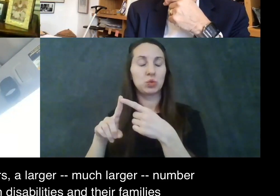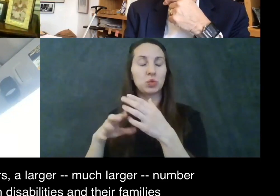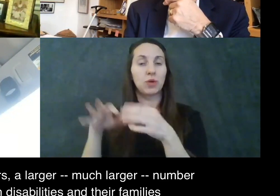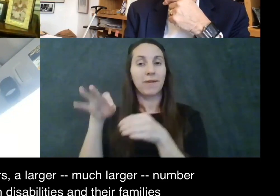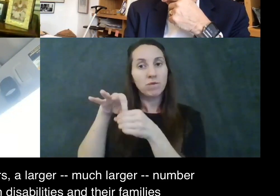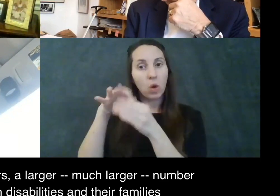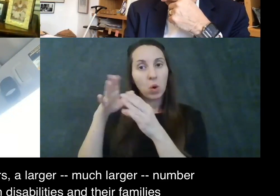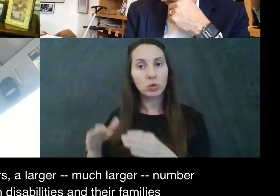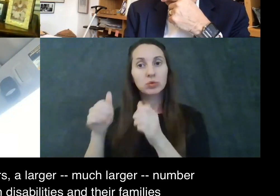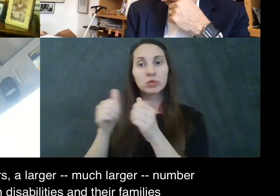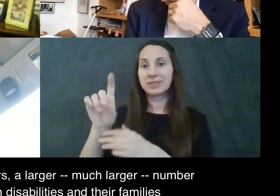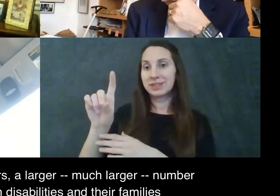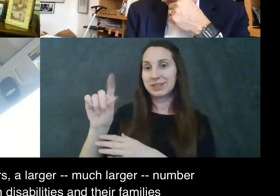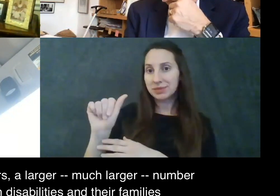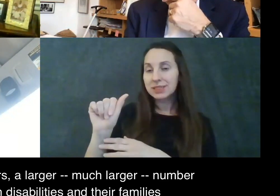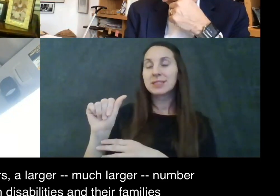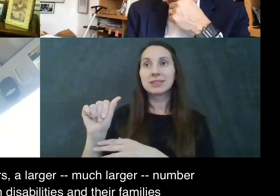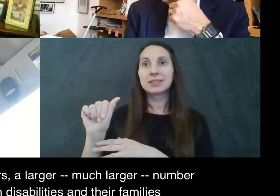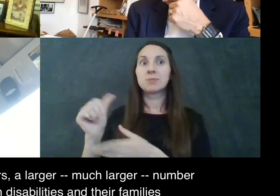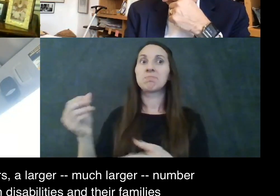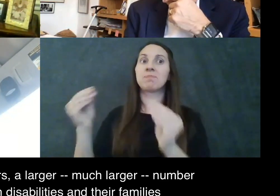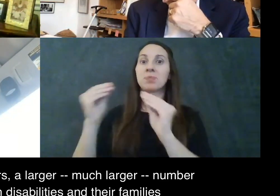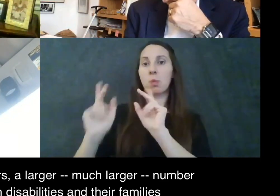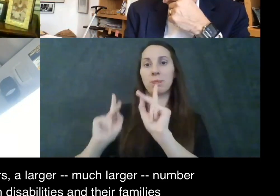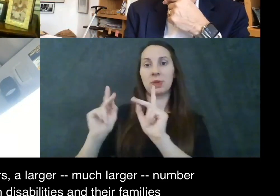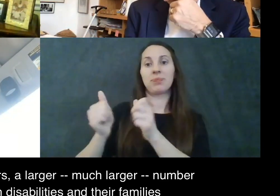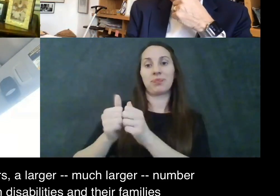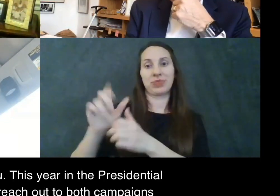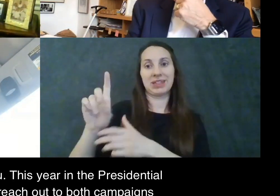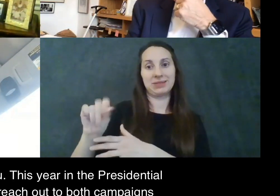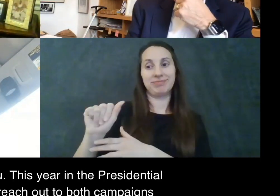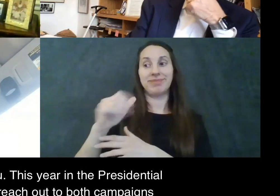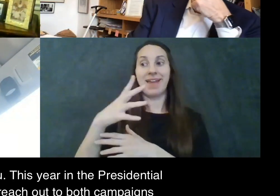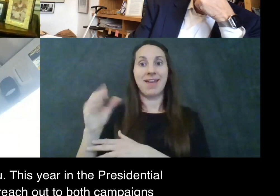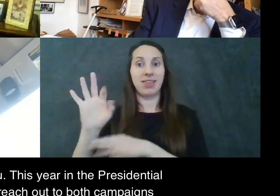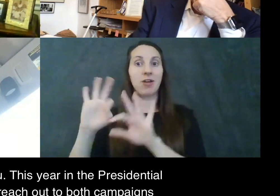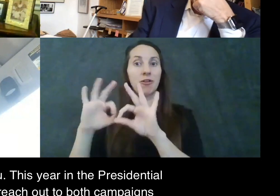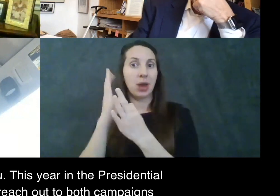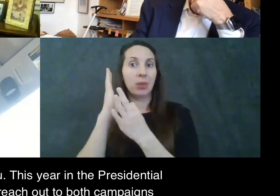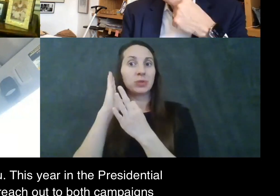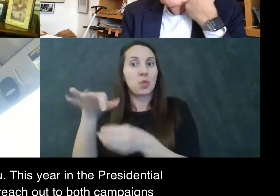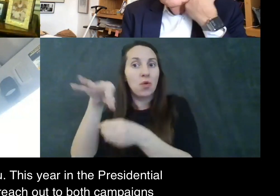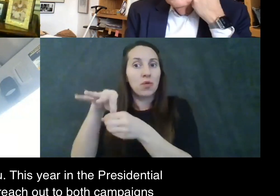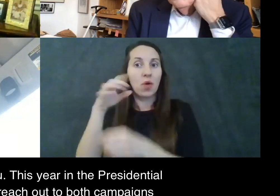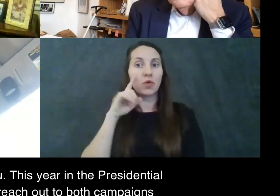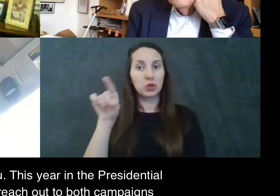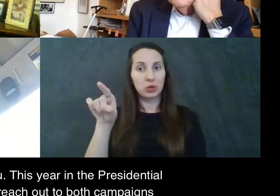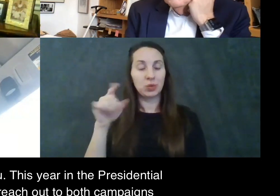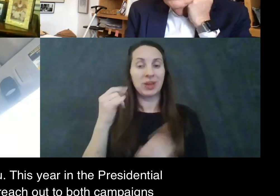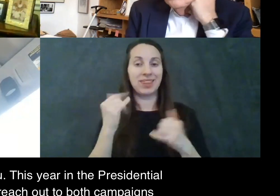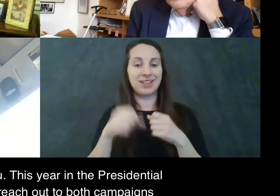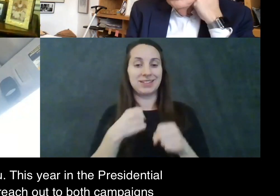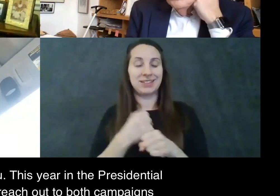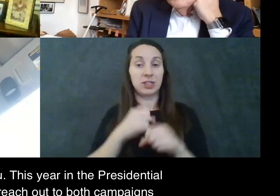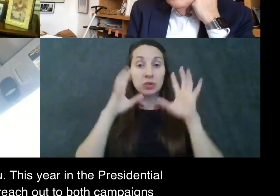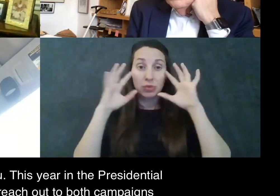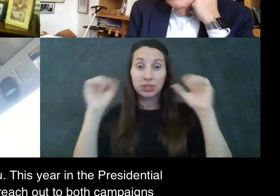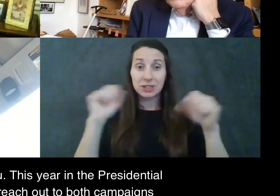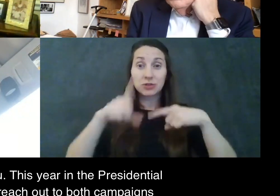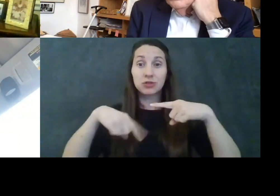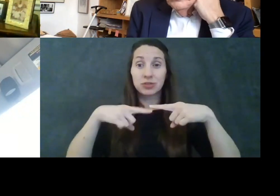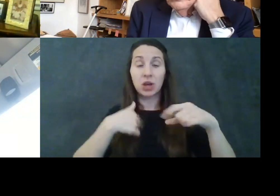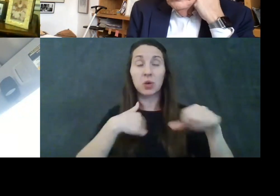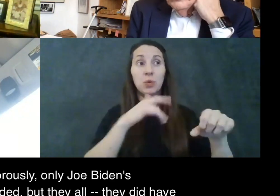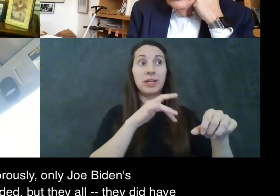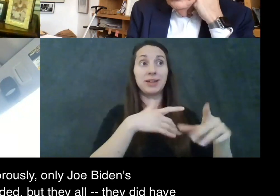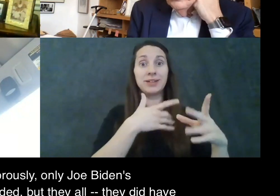a much larger number of persons with disabilities and their families will vote for you. This year in the presidential cycle, we did reach out to both